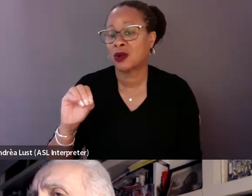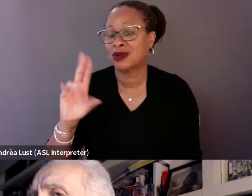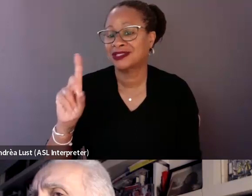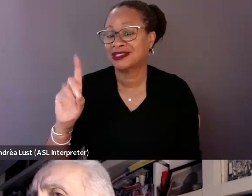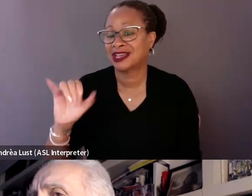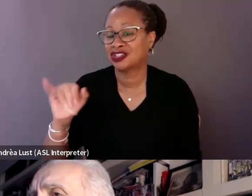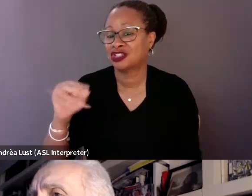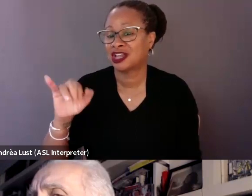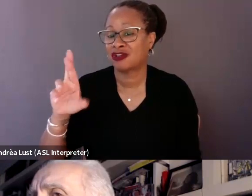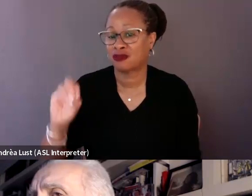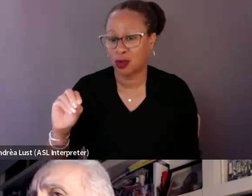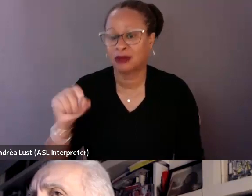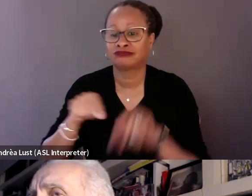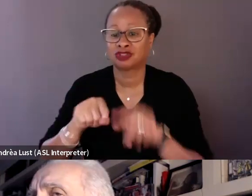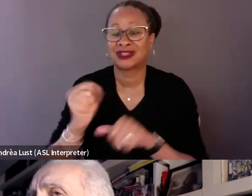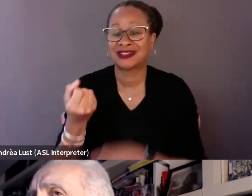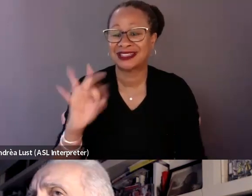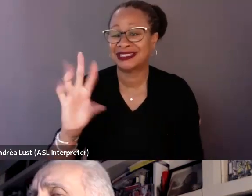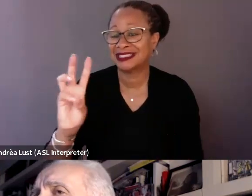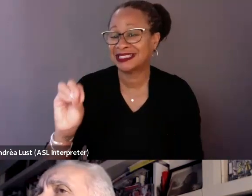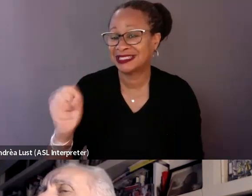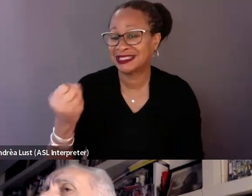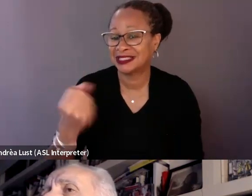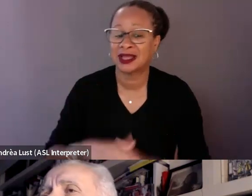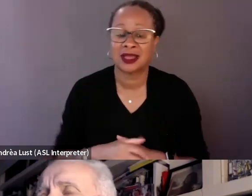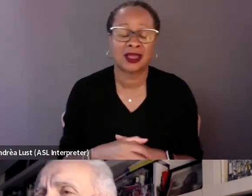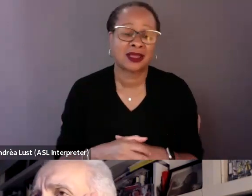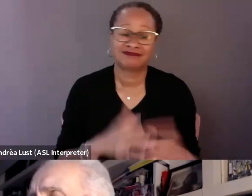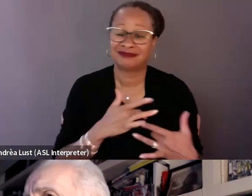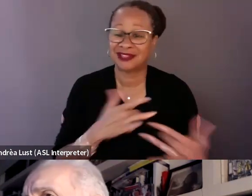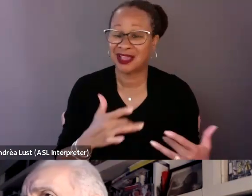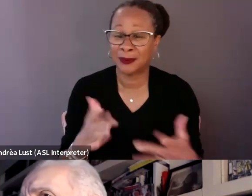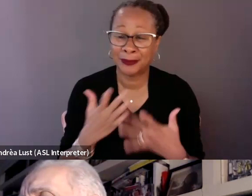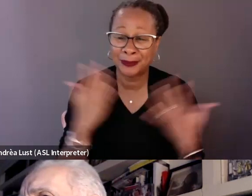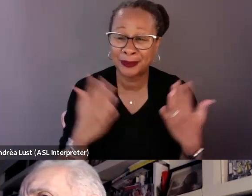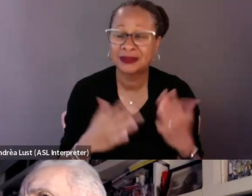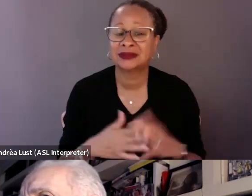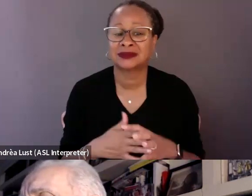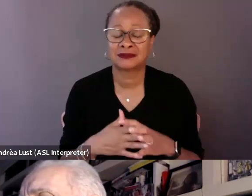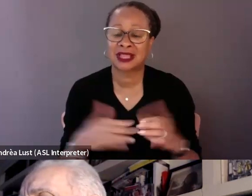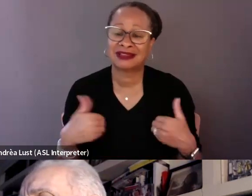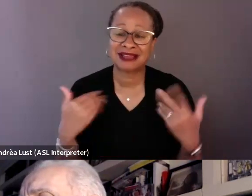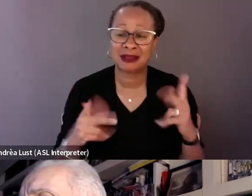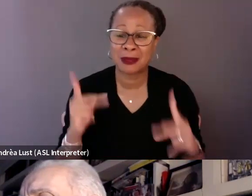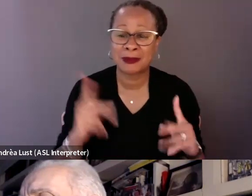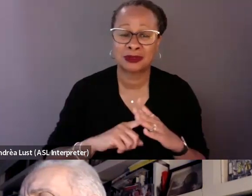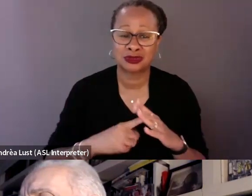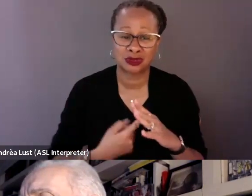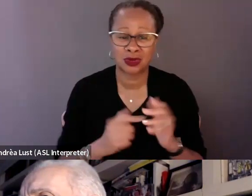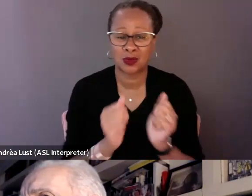the 60s, when a very little young people started